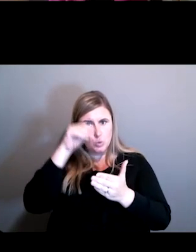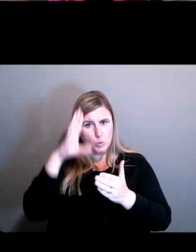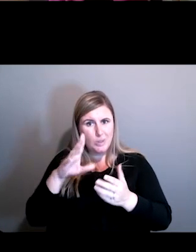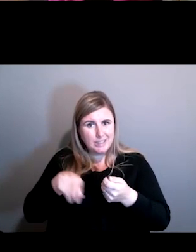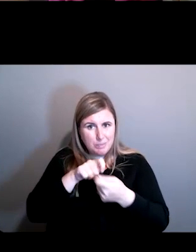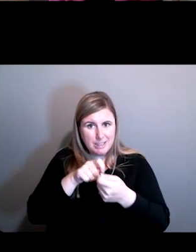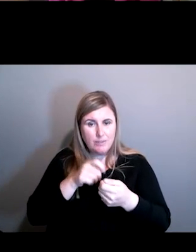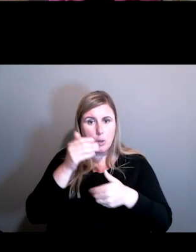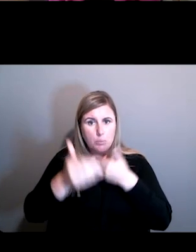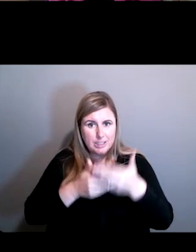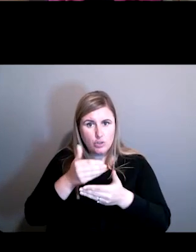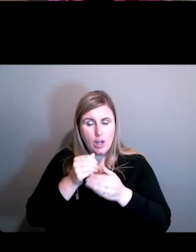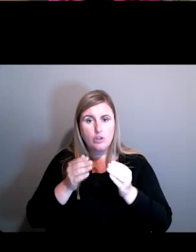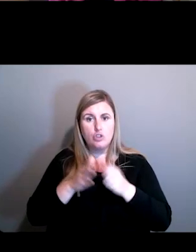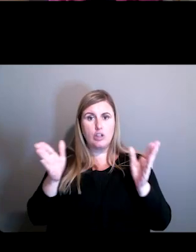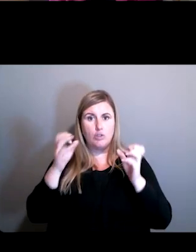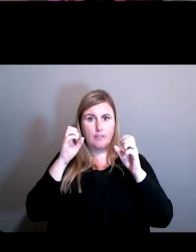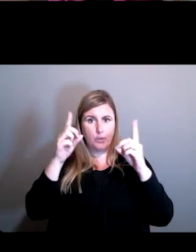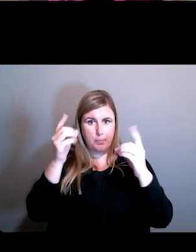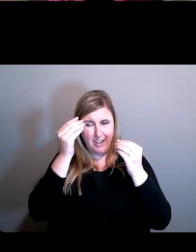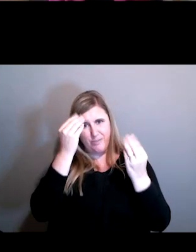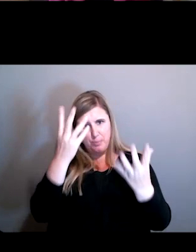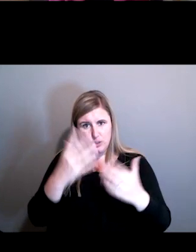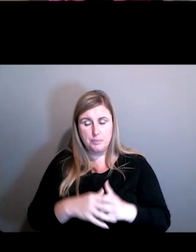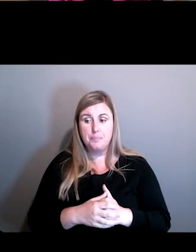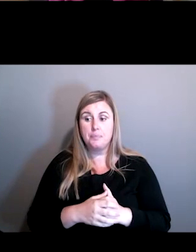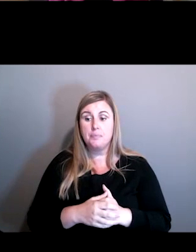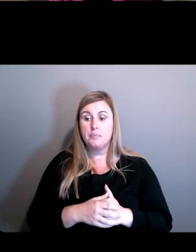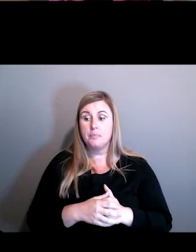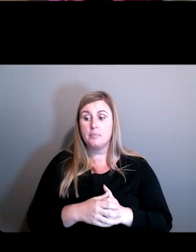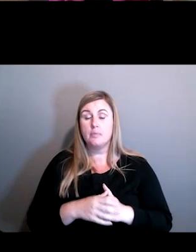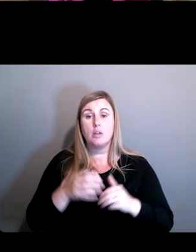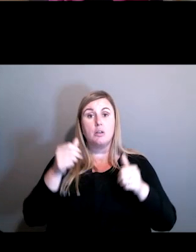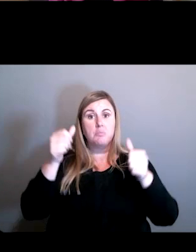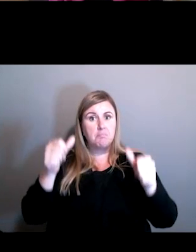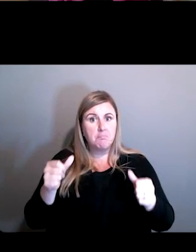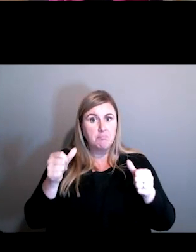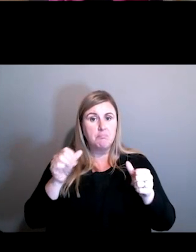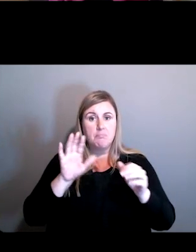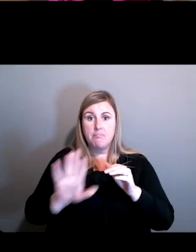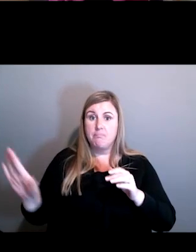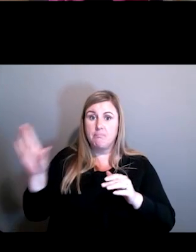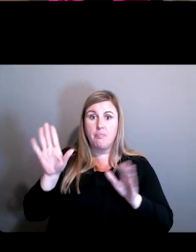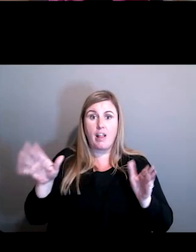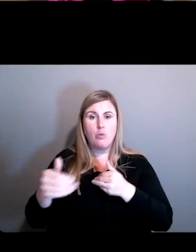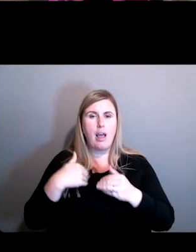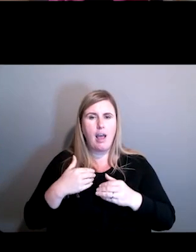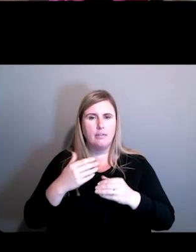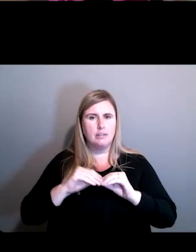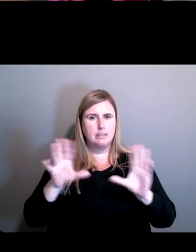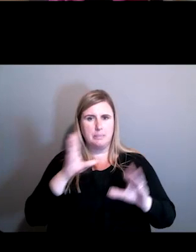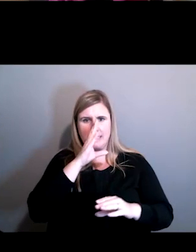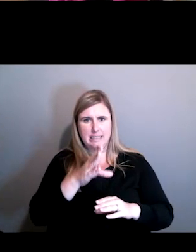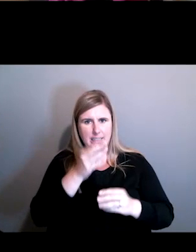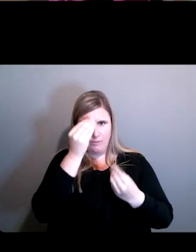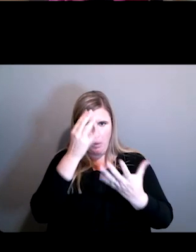student-specific, procedural, and general information. Having wall cues posted in your classroom will help all staff to have explicit information while